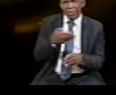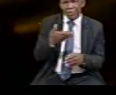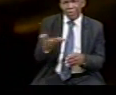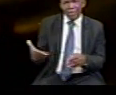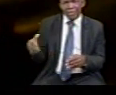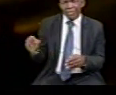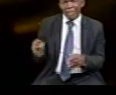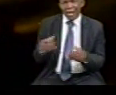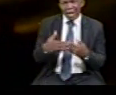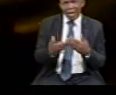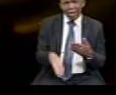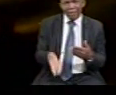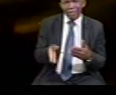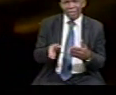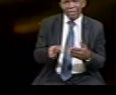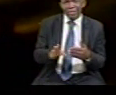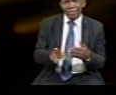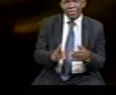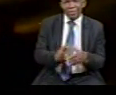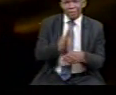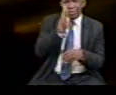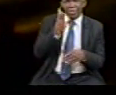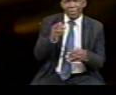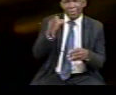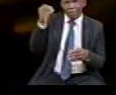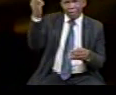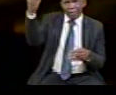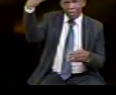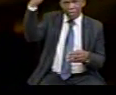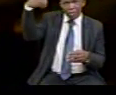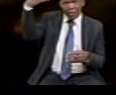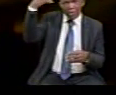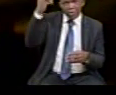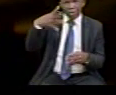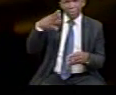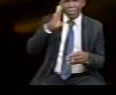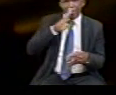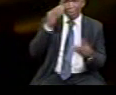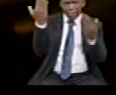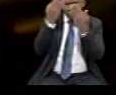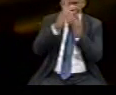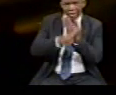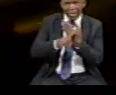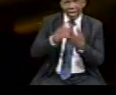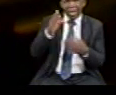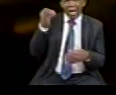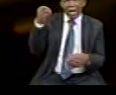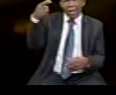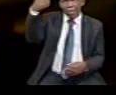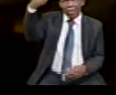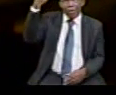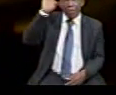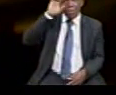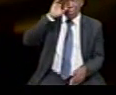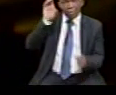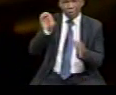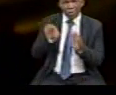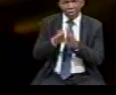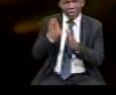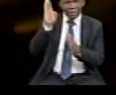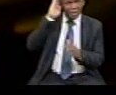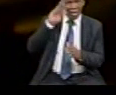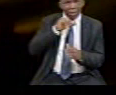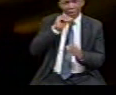tribulation, the sun shall be darkened, and the moon shall not give her light.